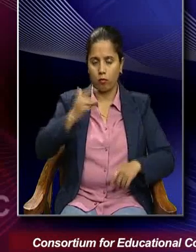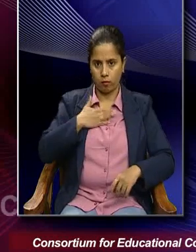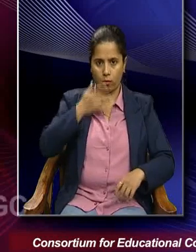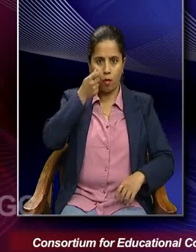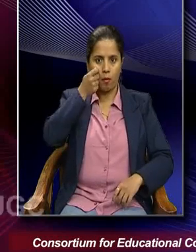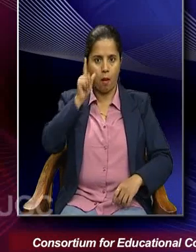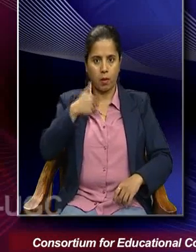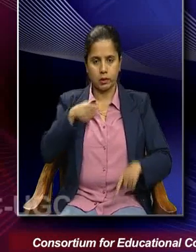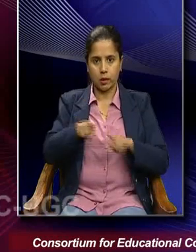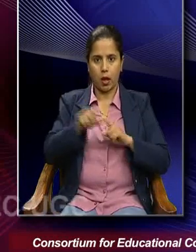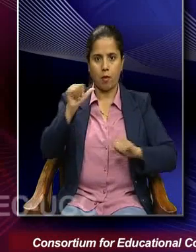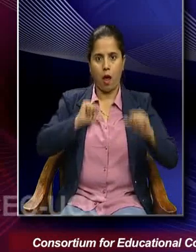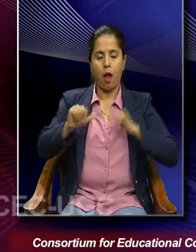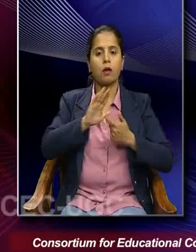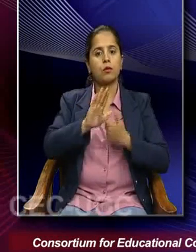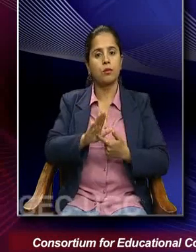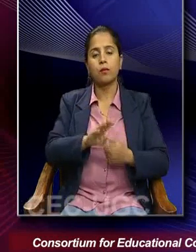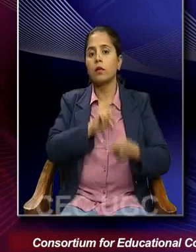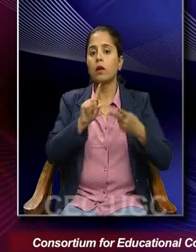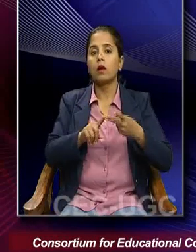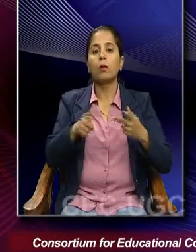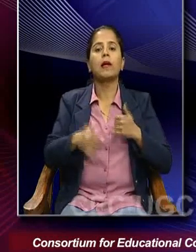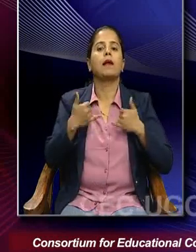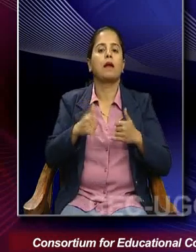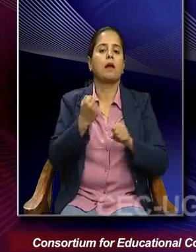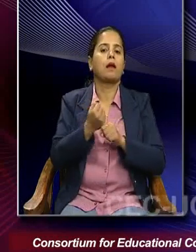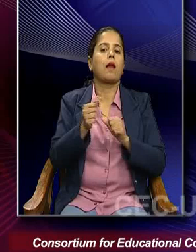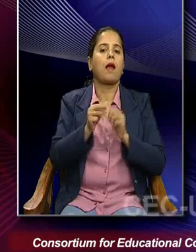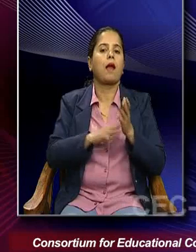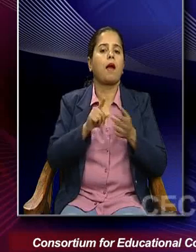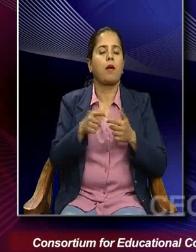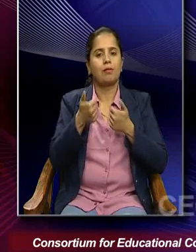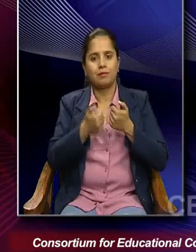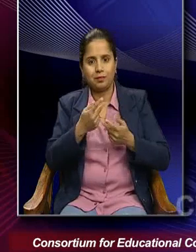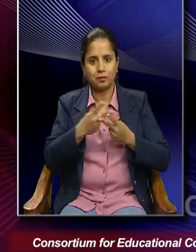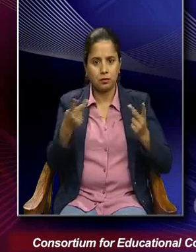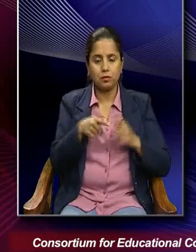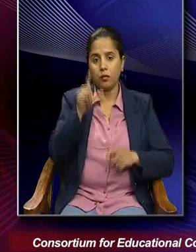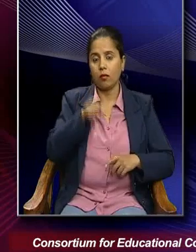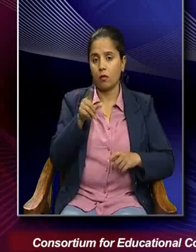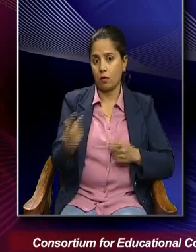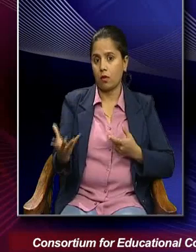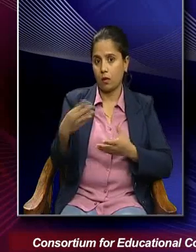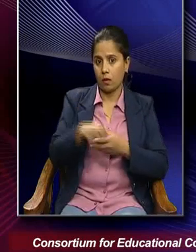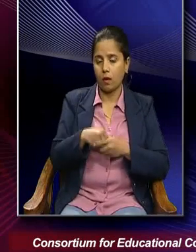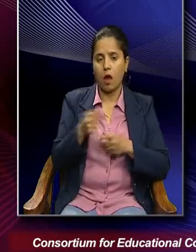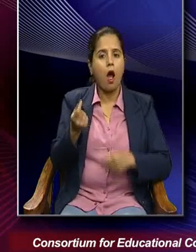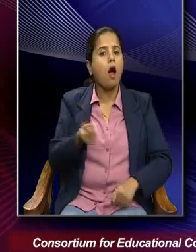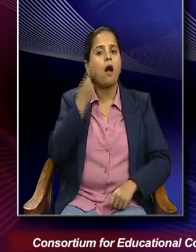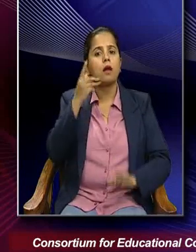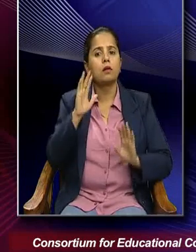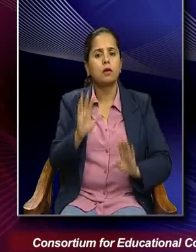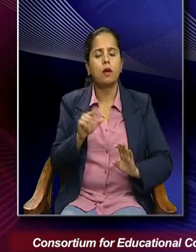The third component is game. It develops by allowing individual to understand